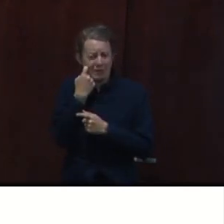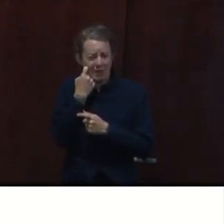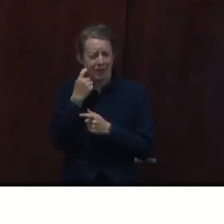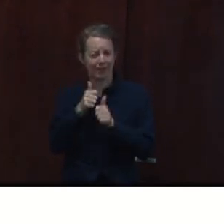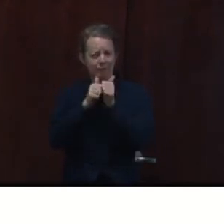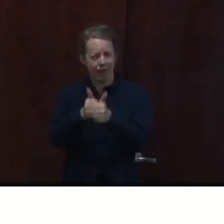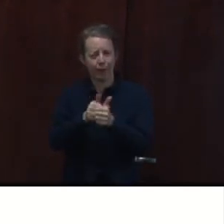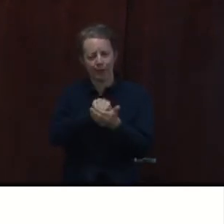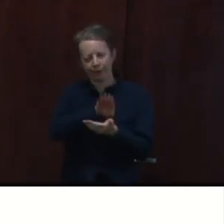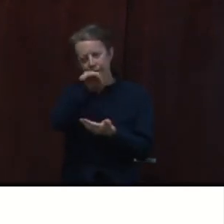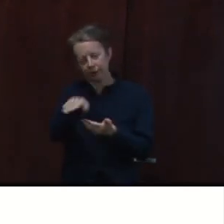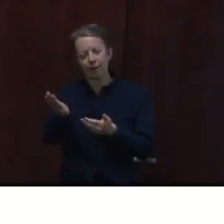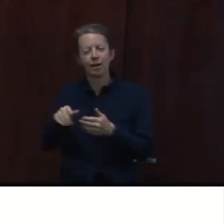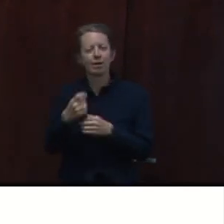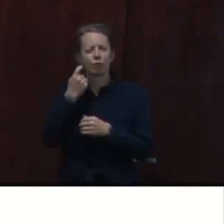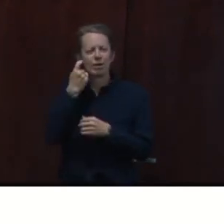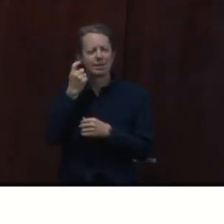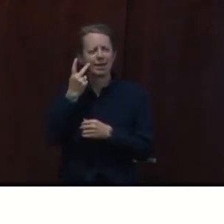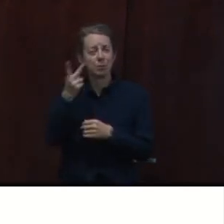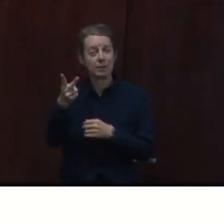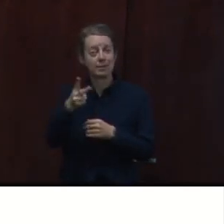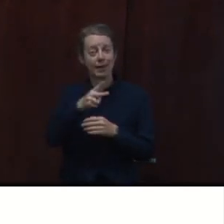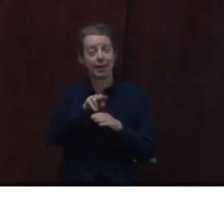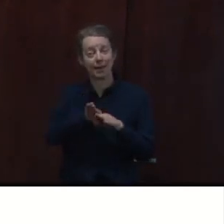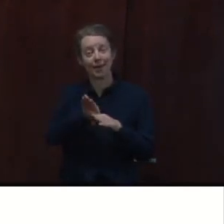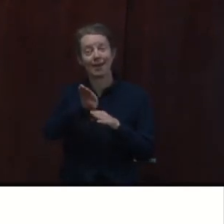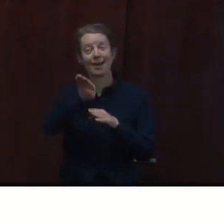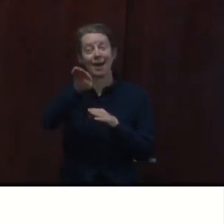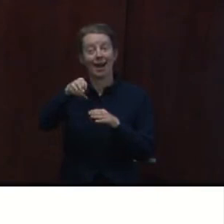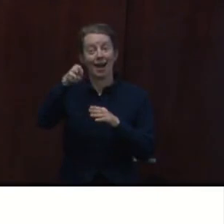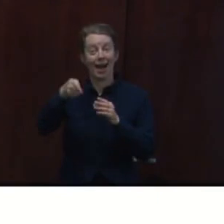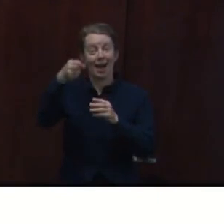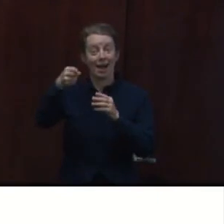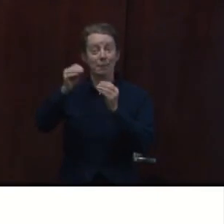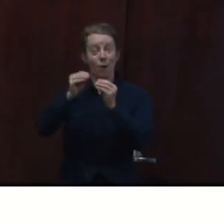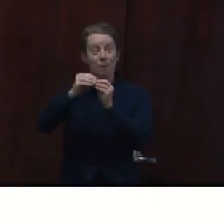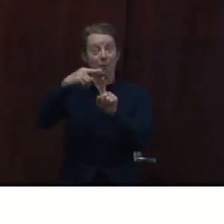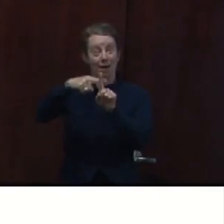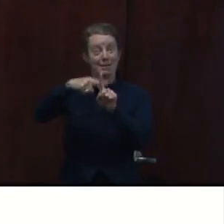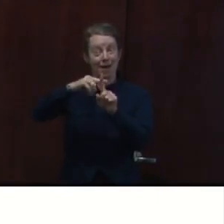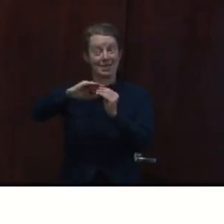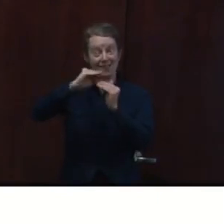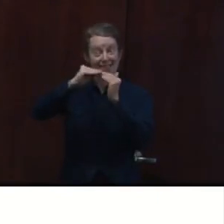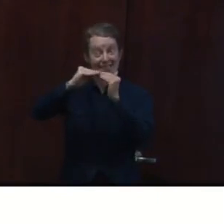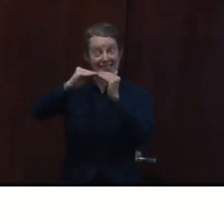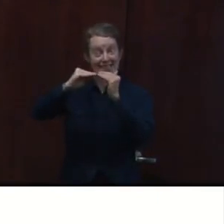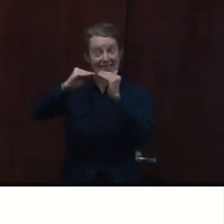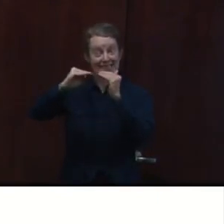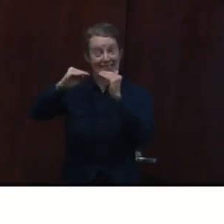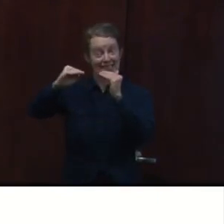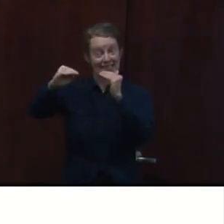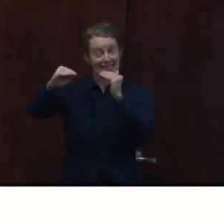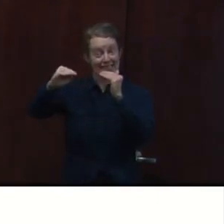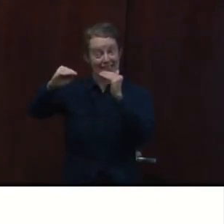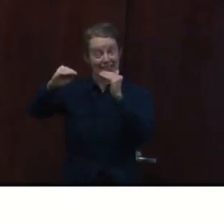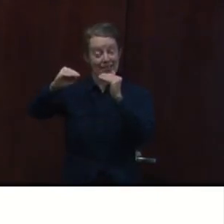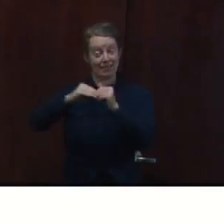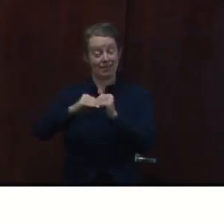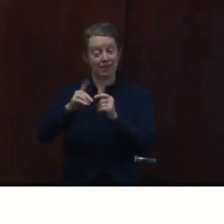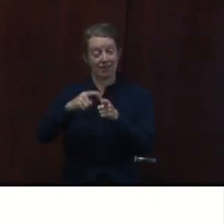is where we can start to see that high-level plateau emerge, that if we were to draw a trend line there, that we would start to see